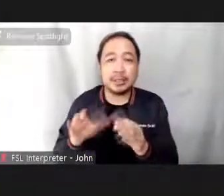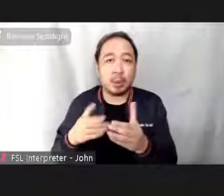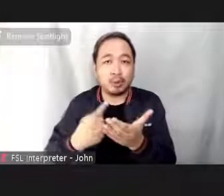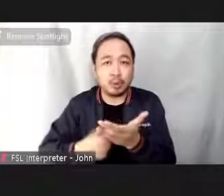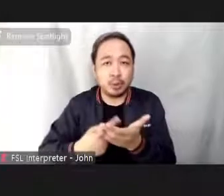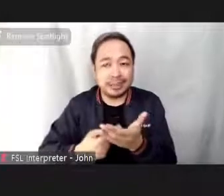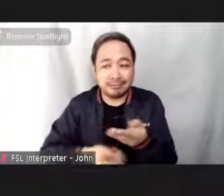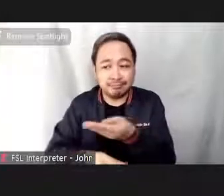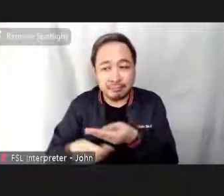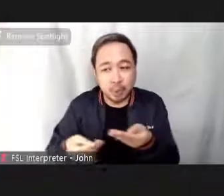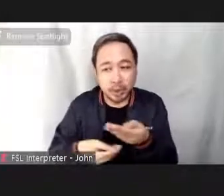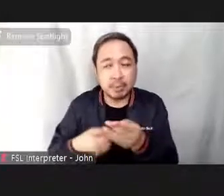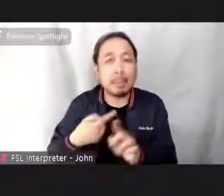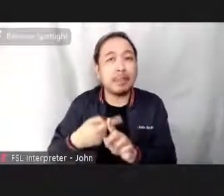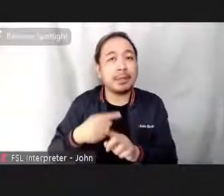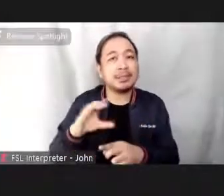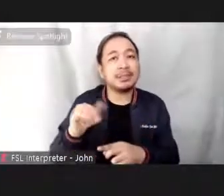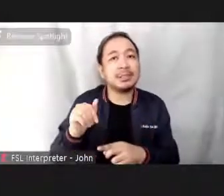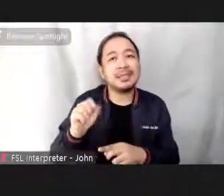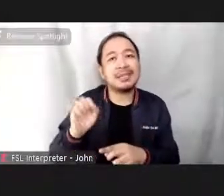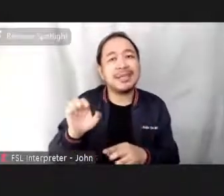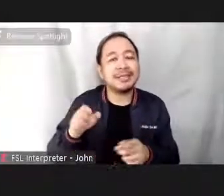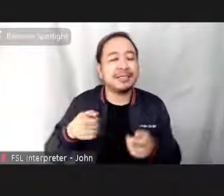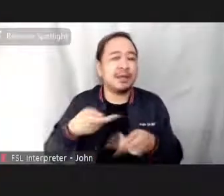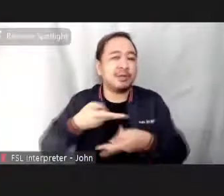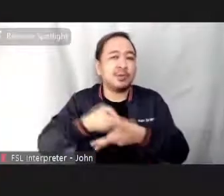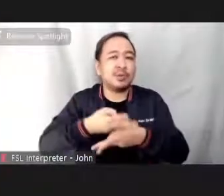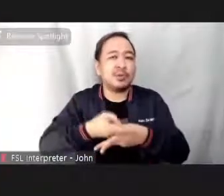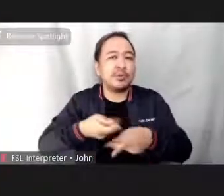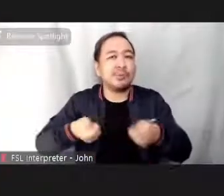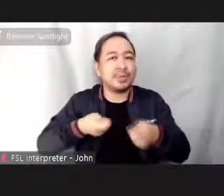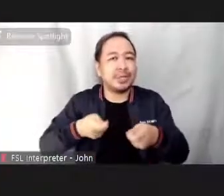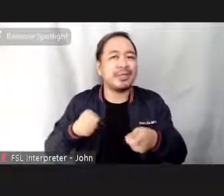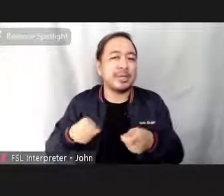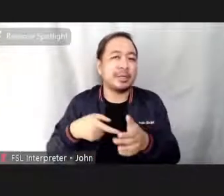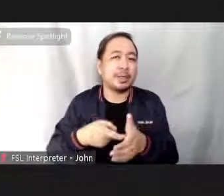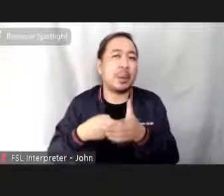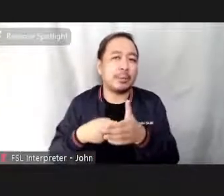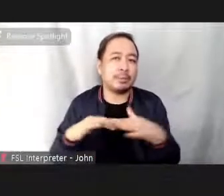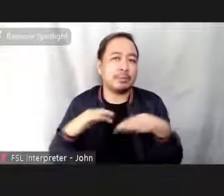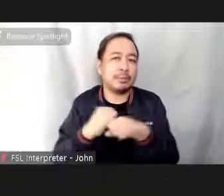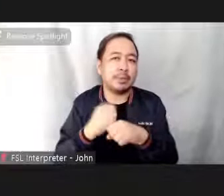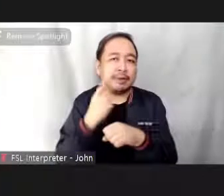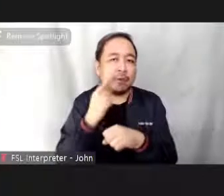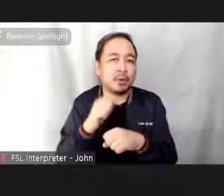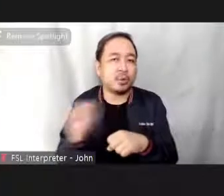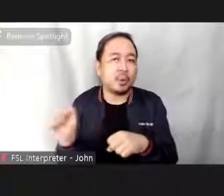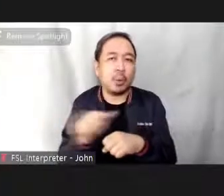and case supervision as a culminating requirement for the students.